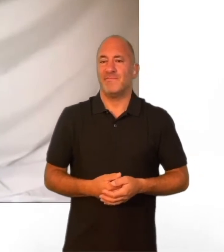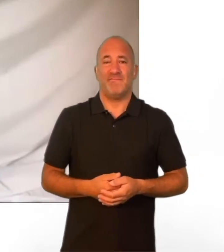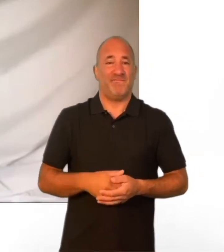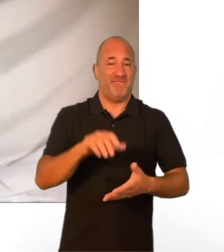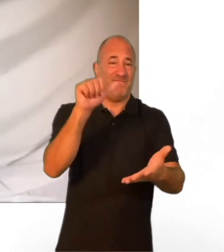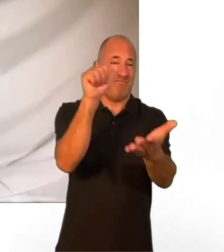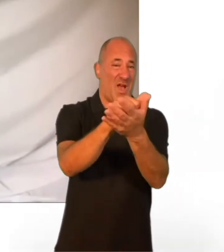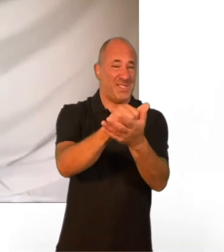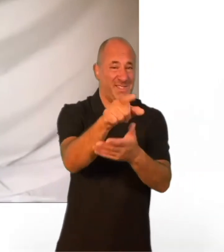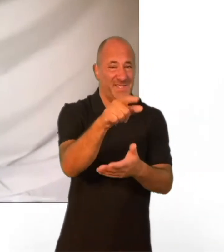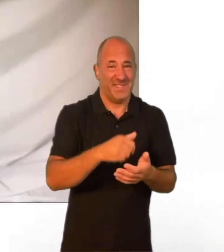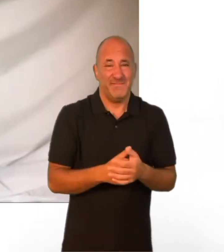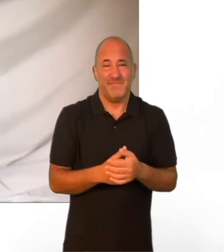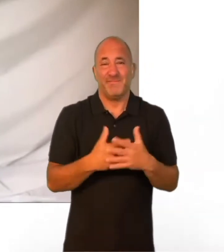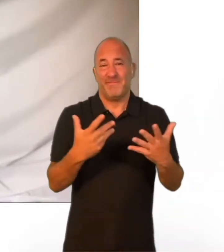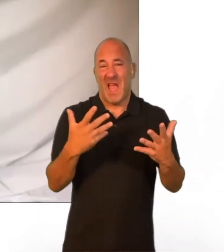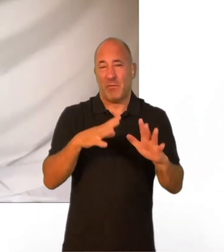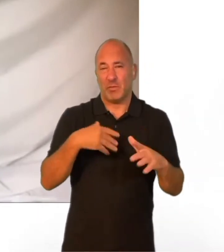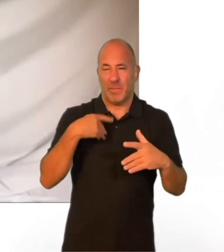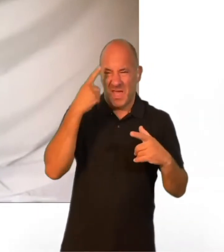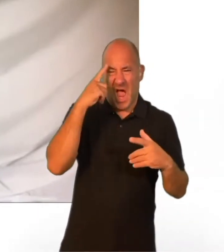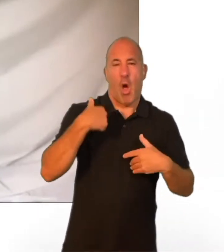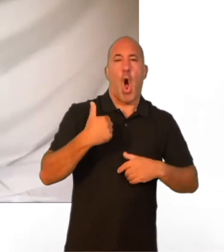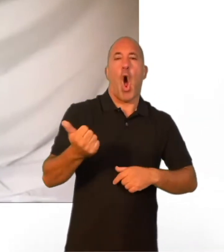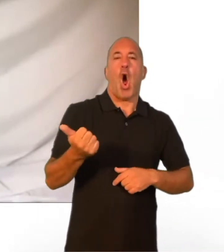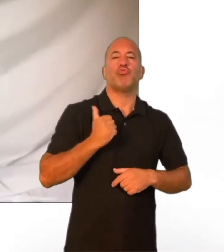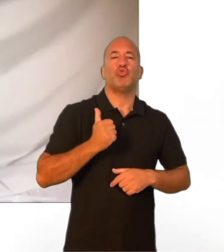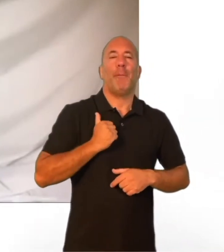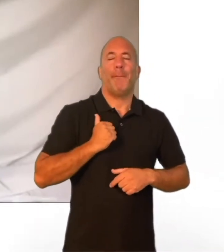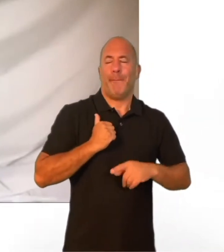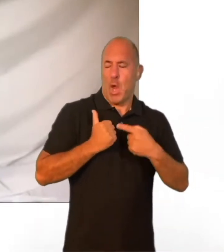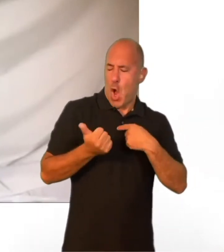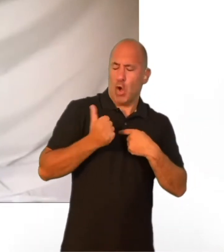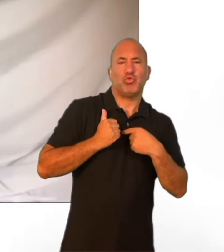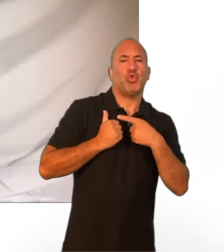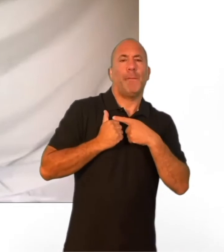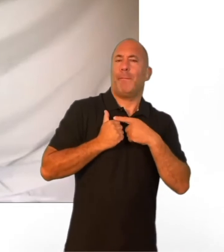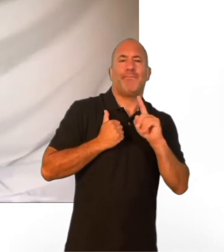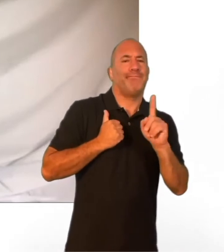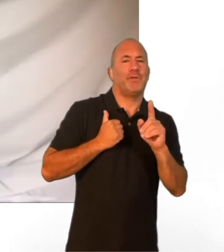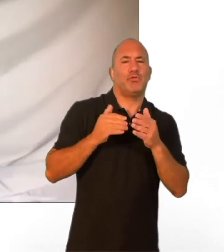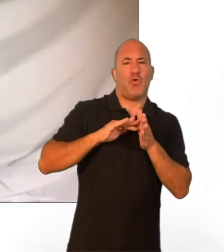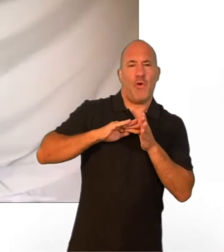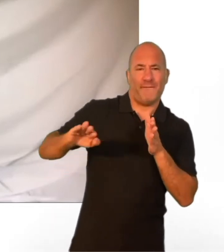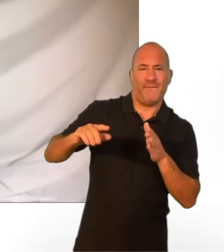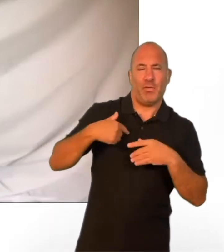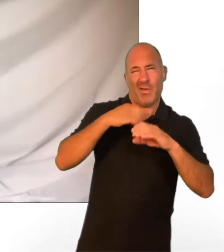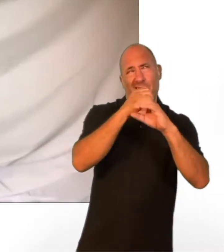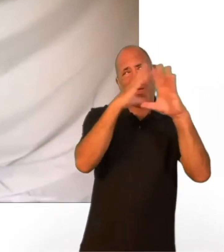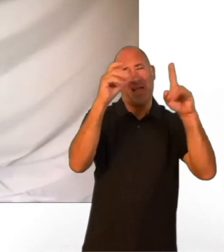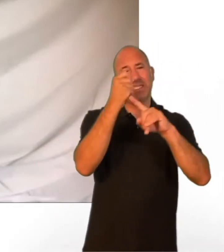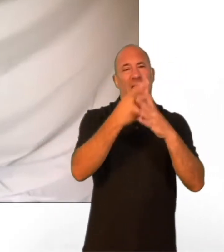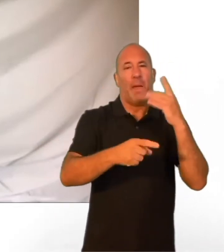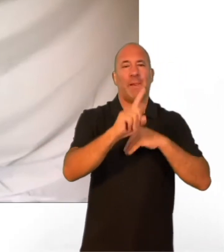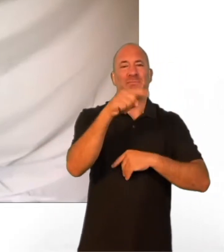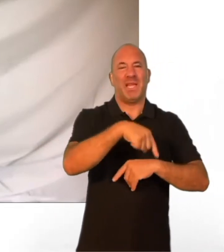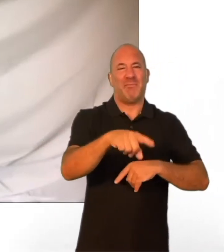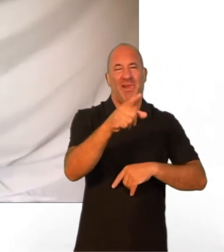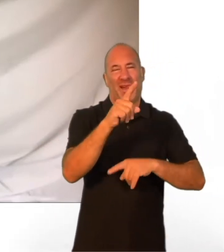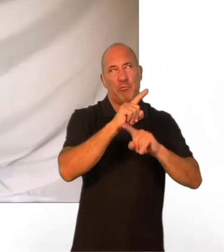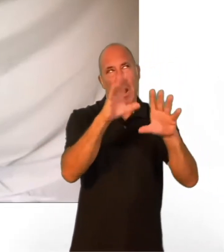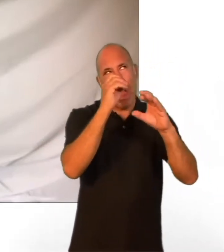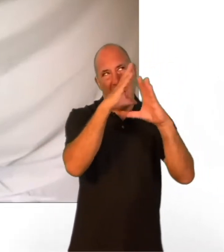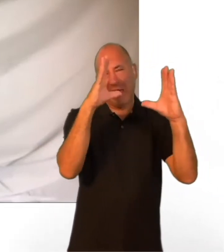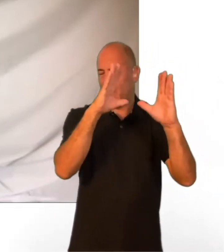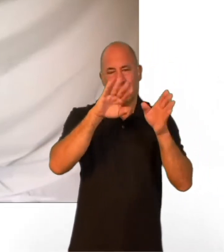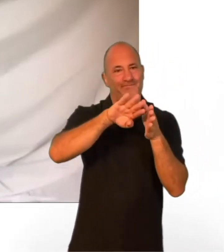know, how we need to really leave all our assumptions and presumptions of what